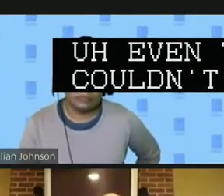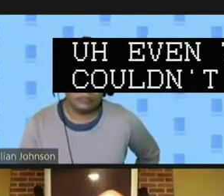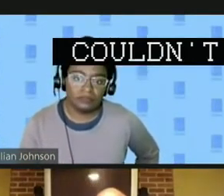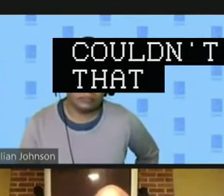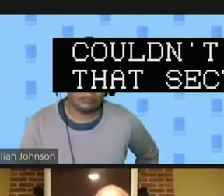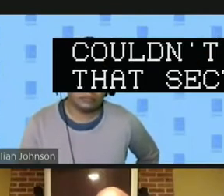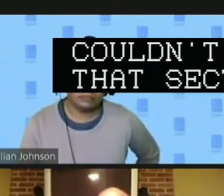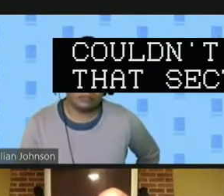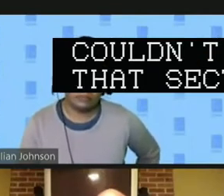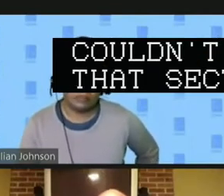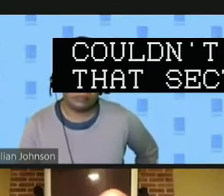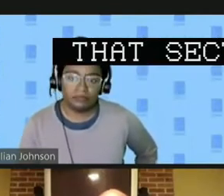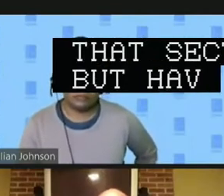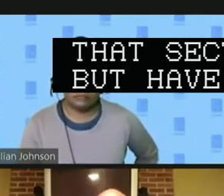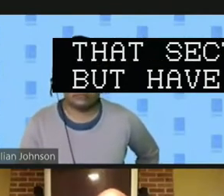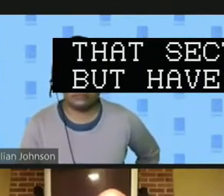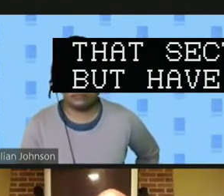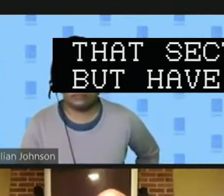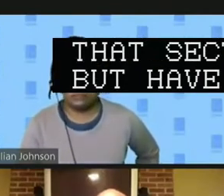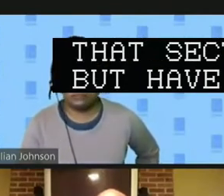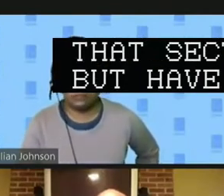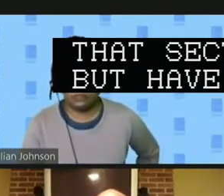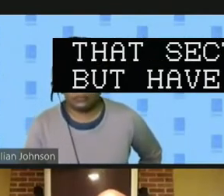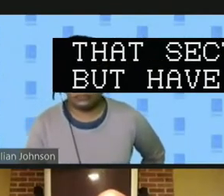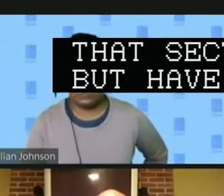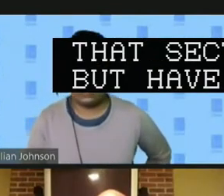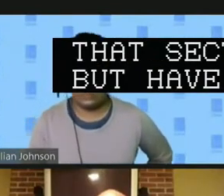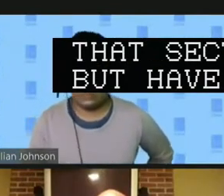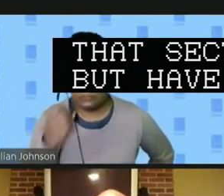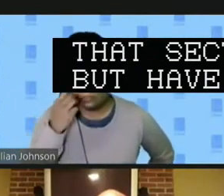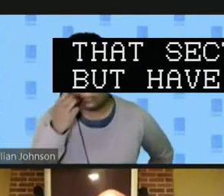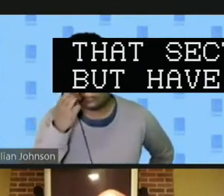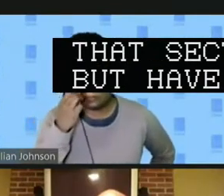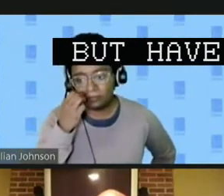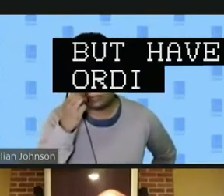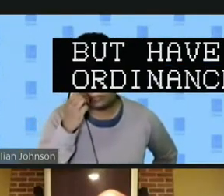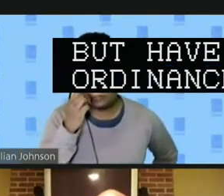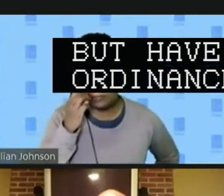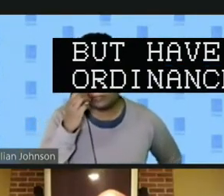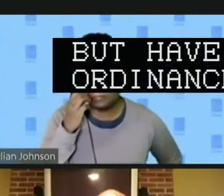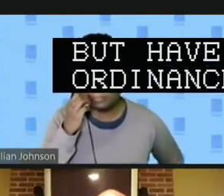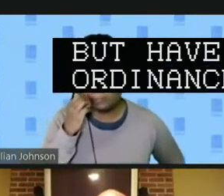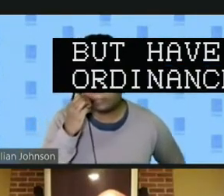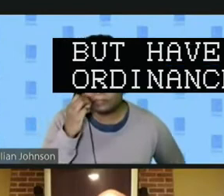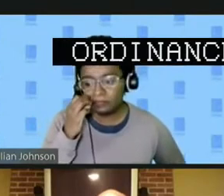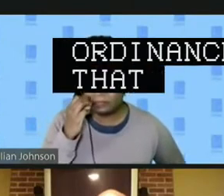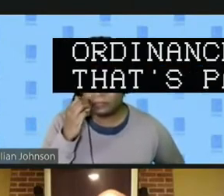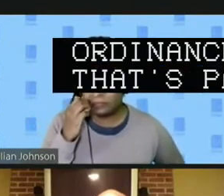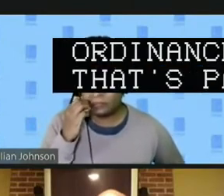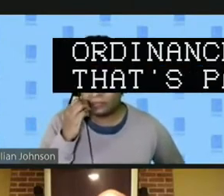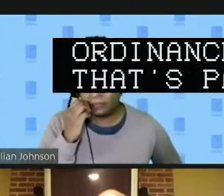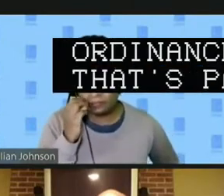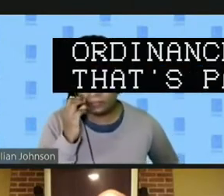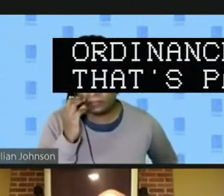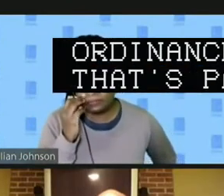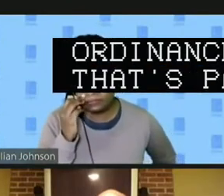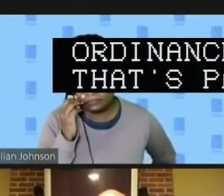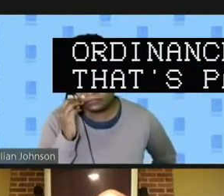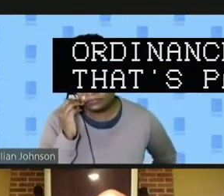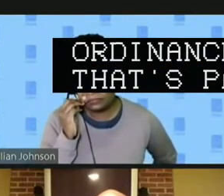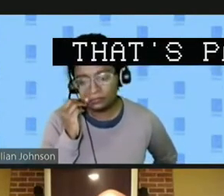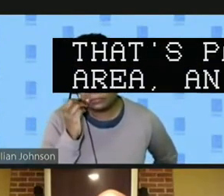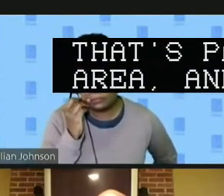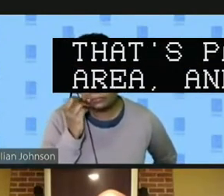the ordinances. So, but we that's part of the protected area, and we are definitely wanting